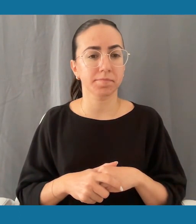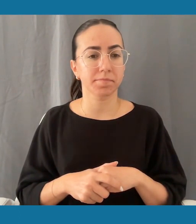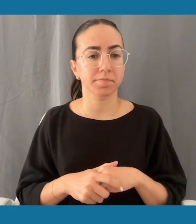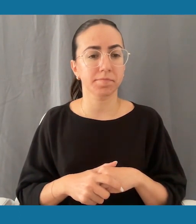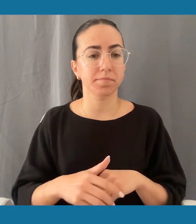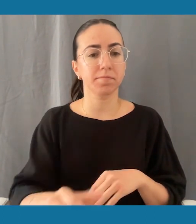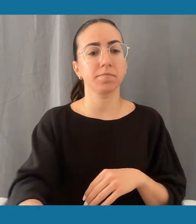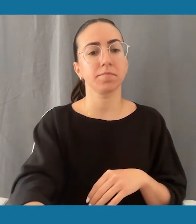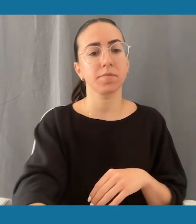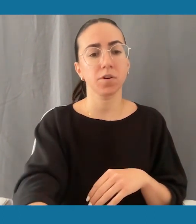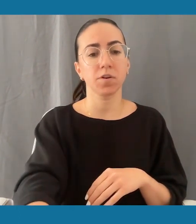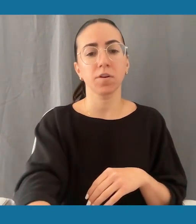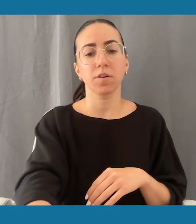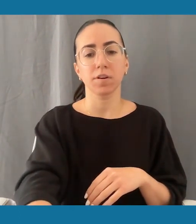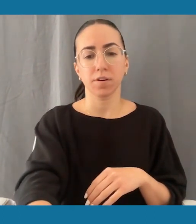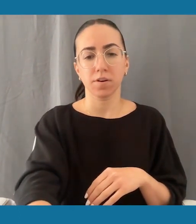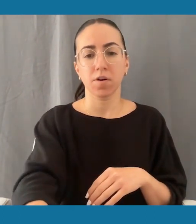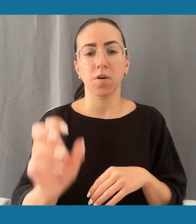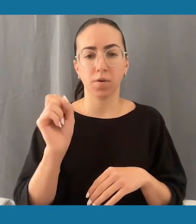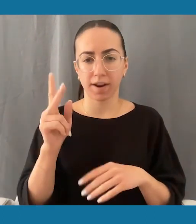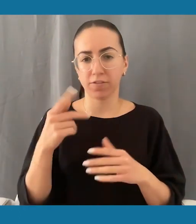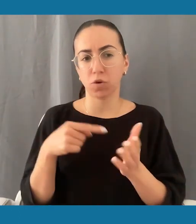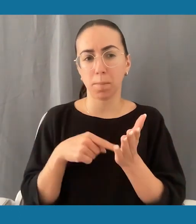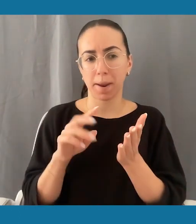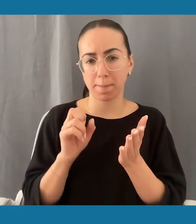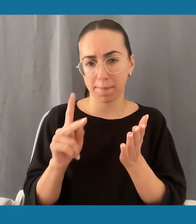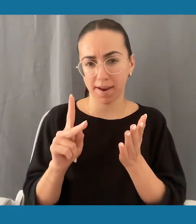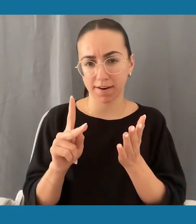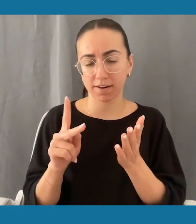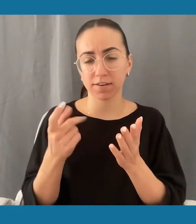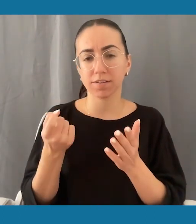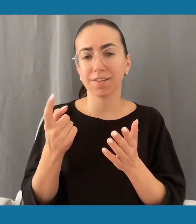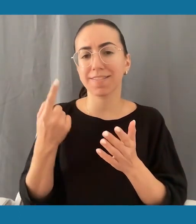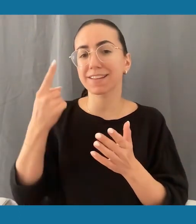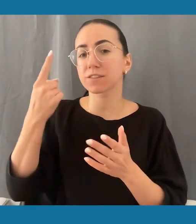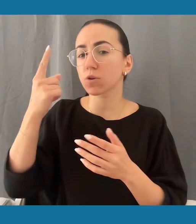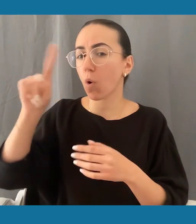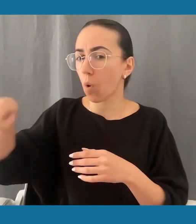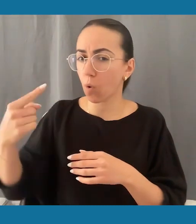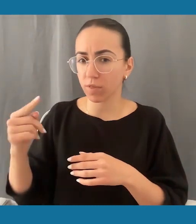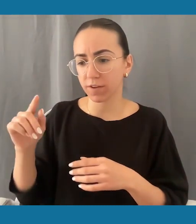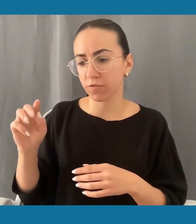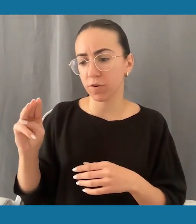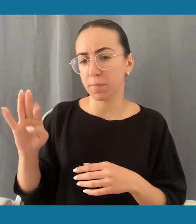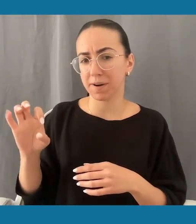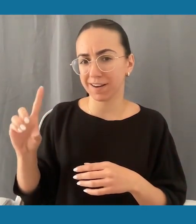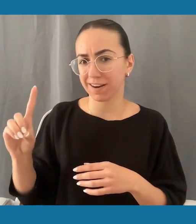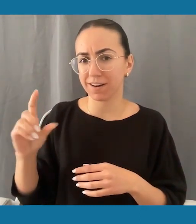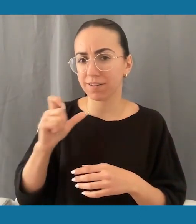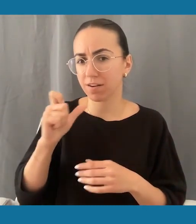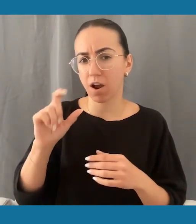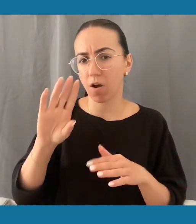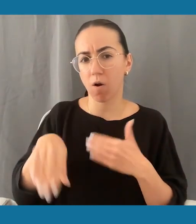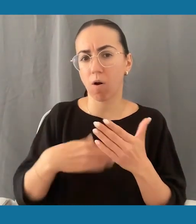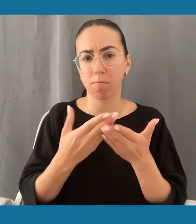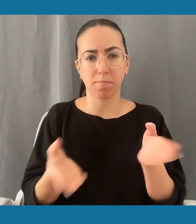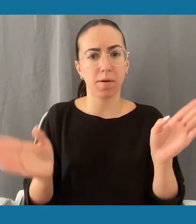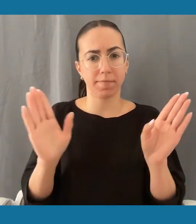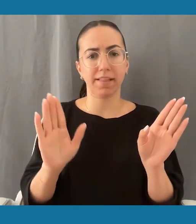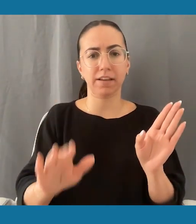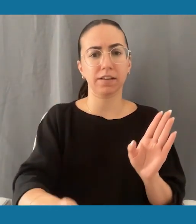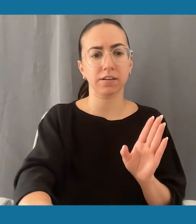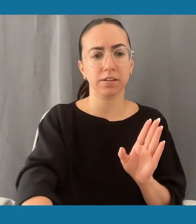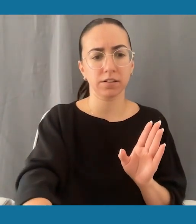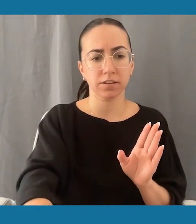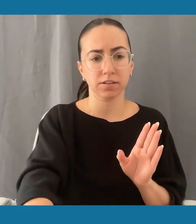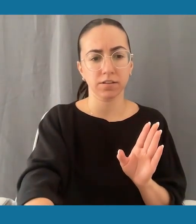point out as far as payback provision, the reimbursement is only for Medicaid, not all public benefits, and specifically it doesn't include